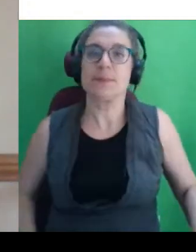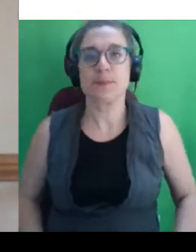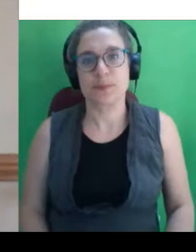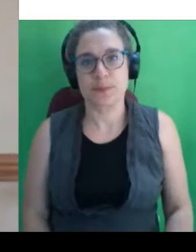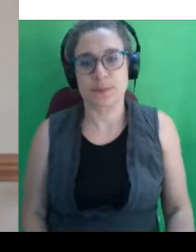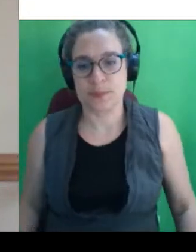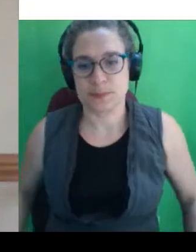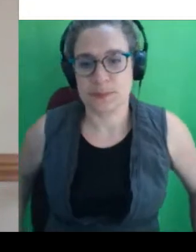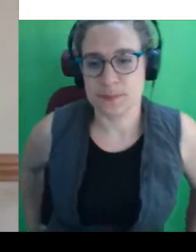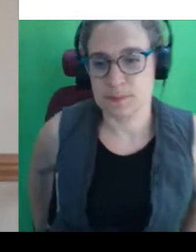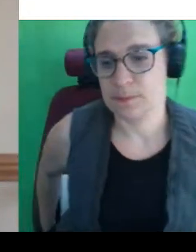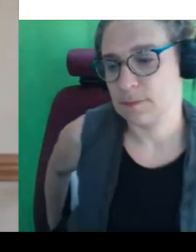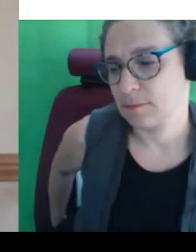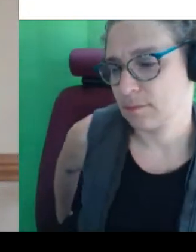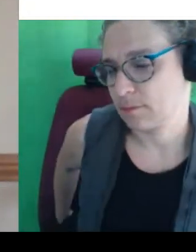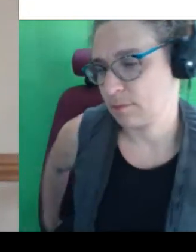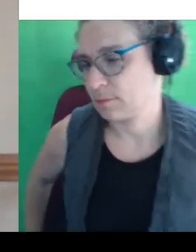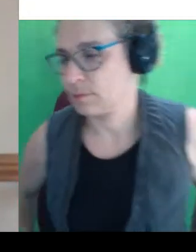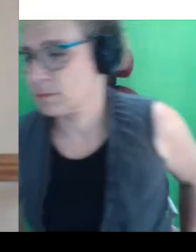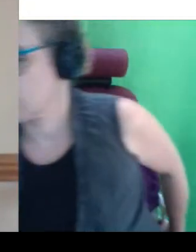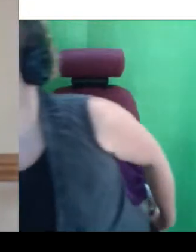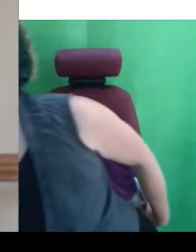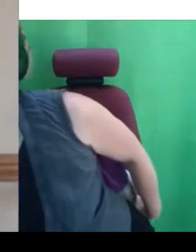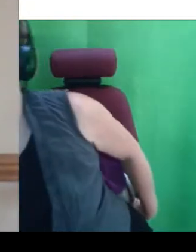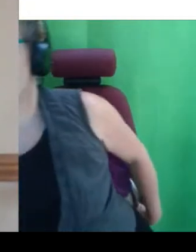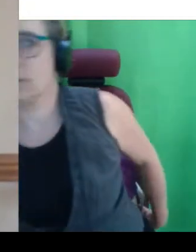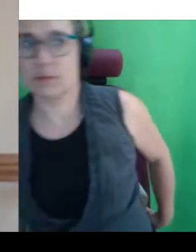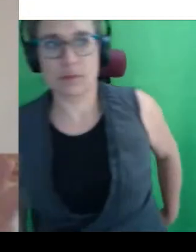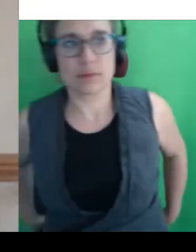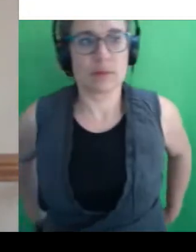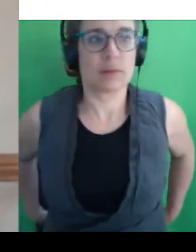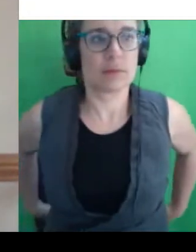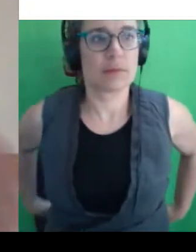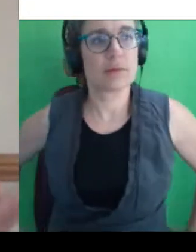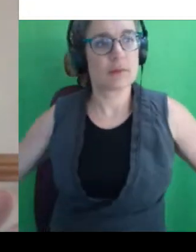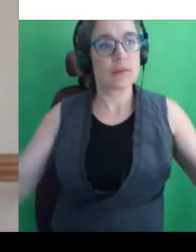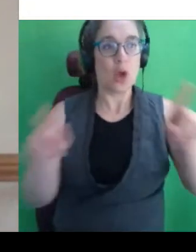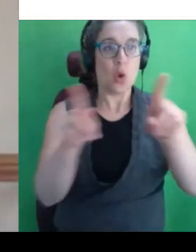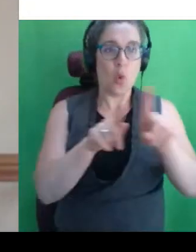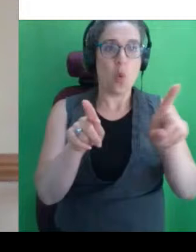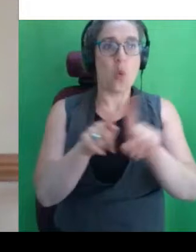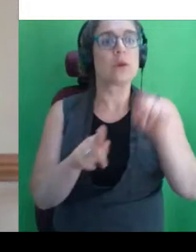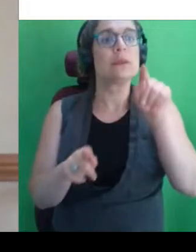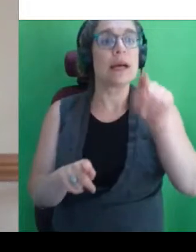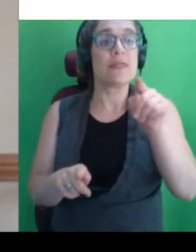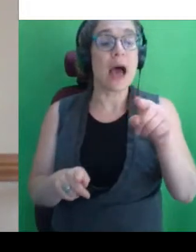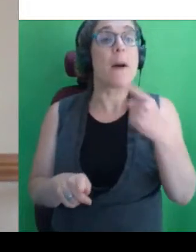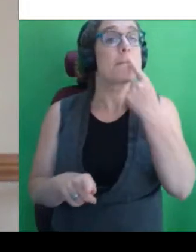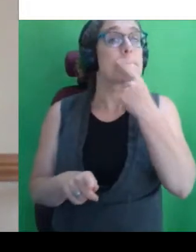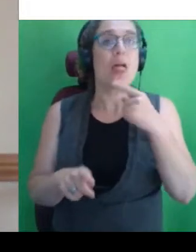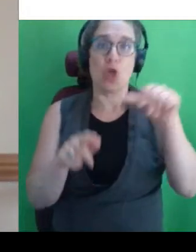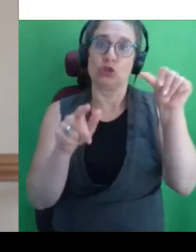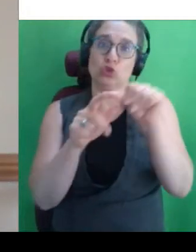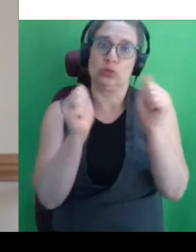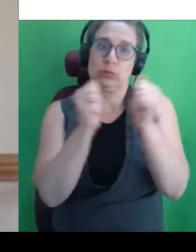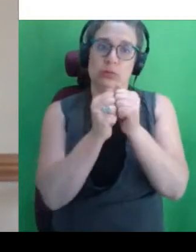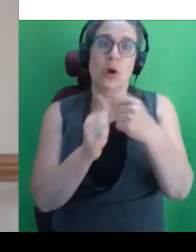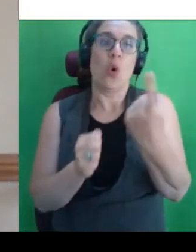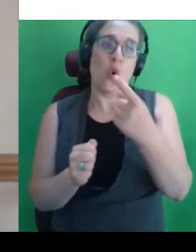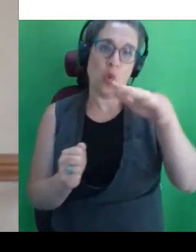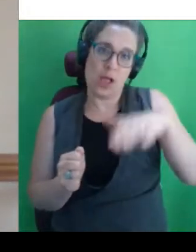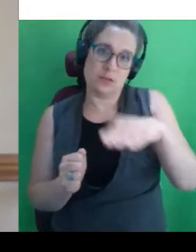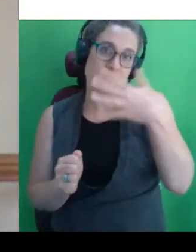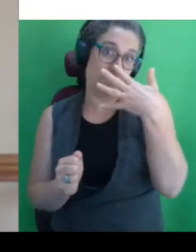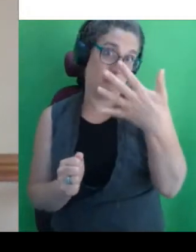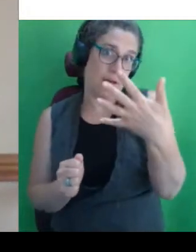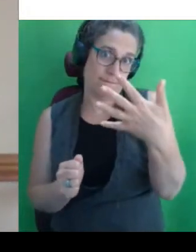So moving on, we would always recommend a mouthpiece for a child aged 5 years and above. I'm just going to demonstrate the